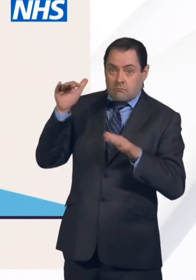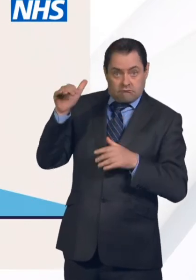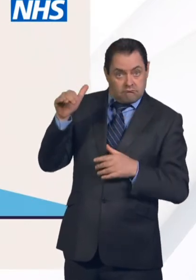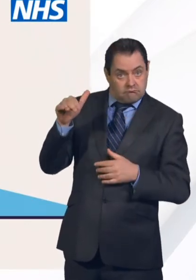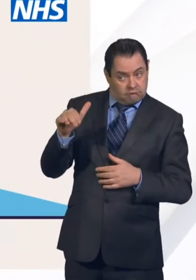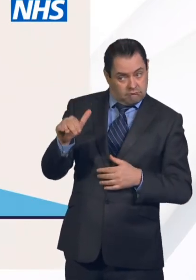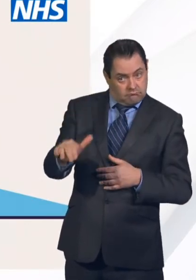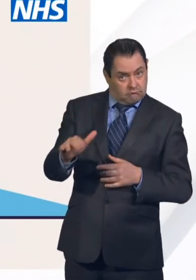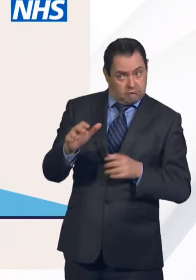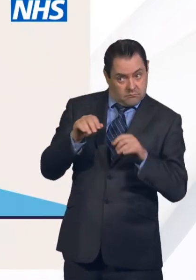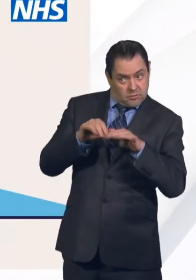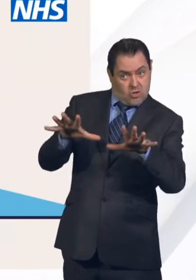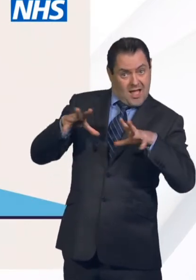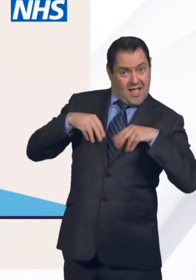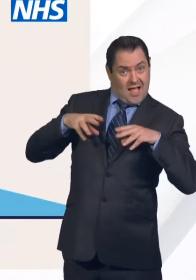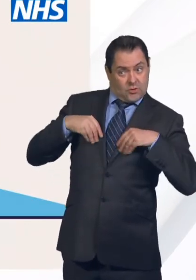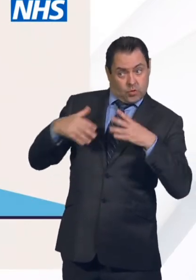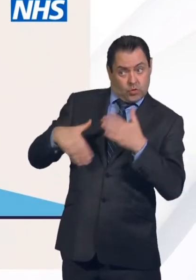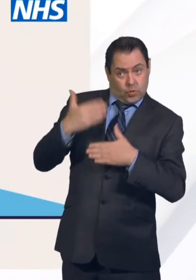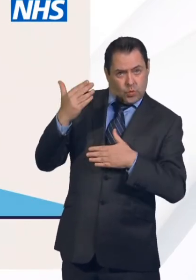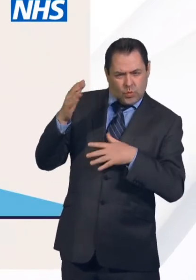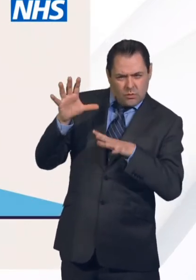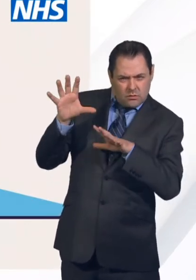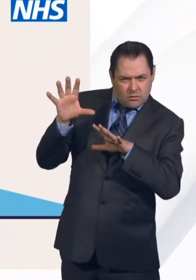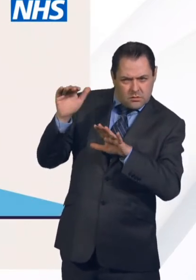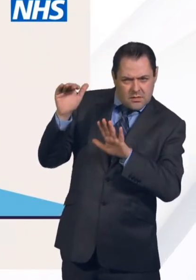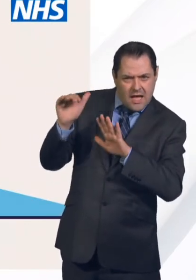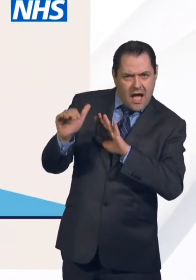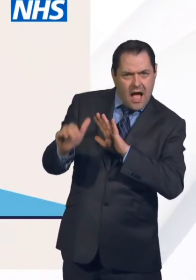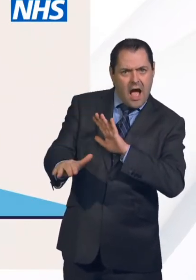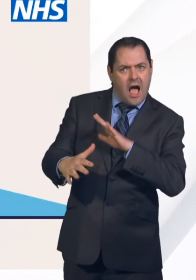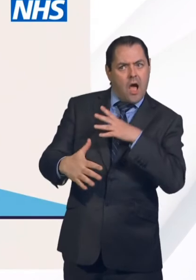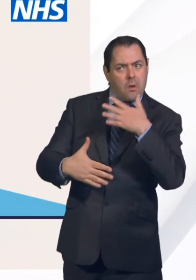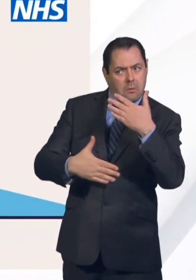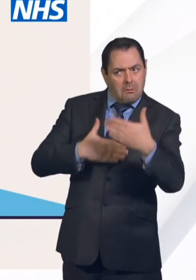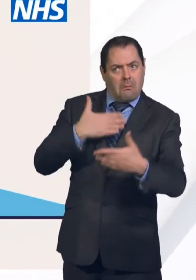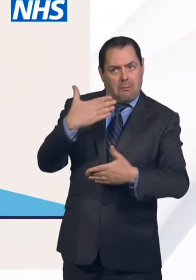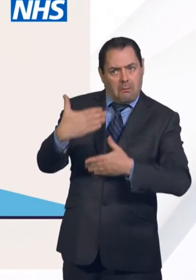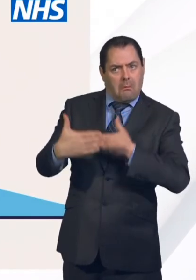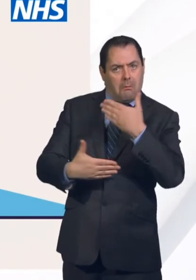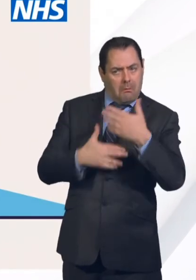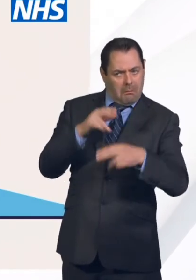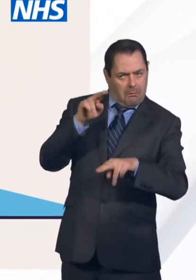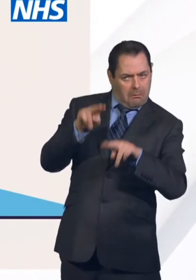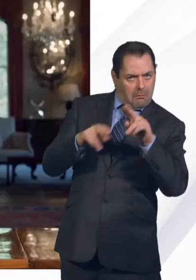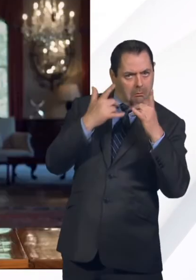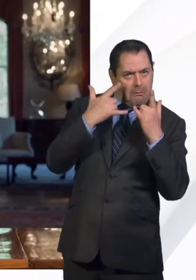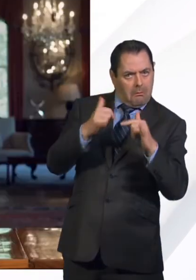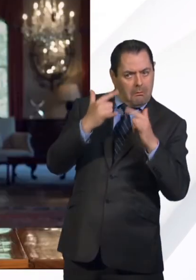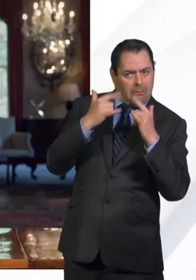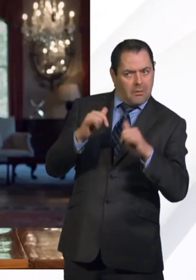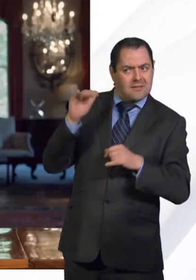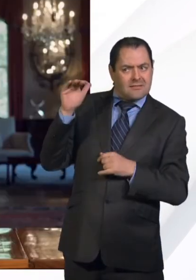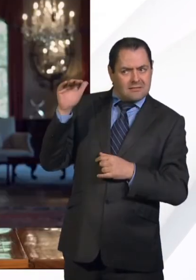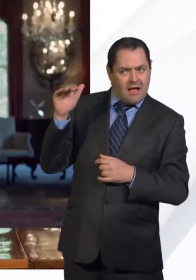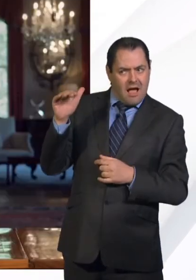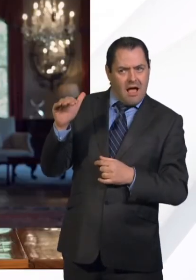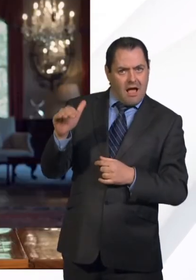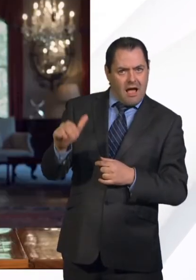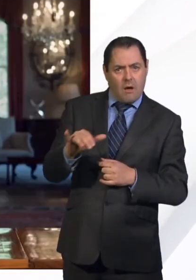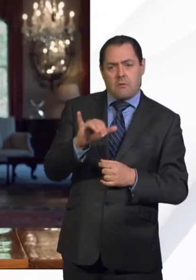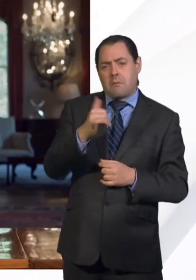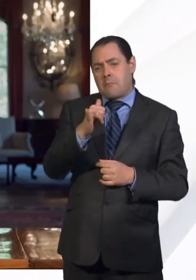progress we are making. And if we as a nation begin to fulfill the conditions I have set out, then in the next